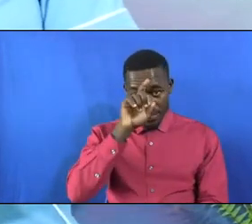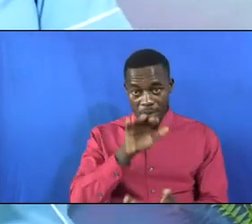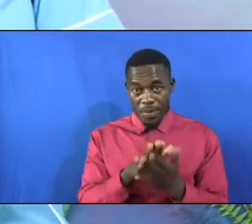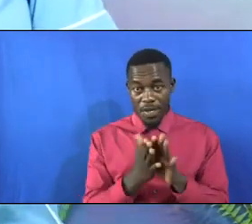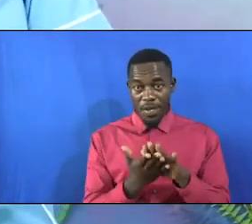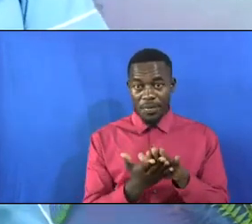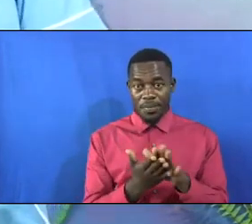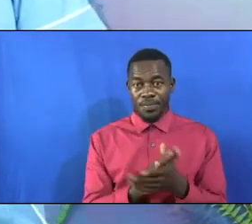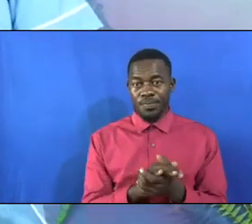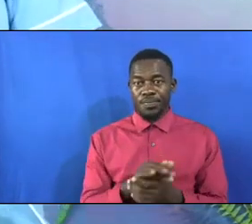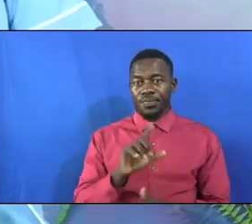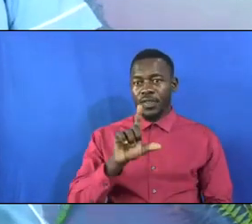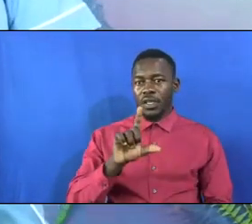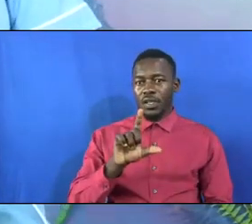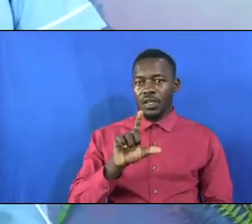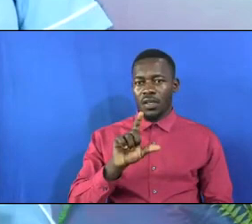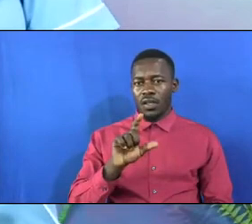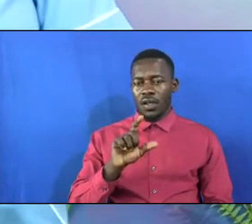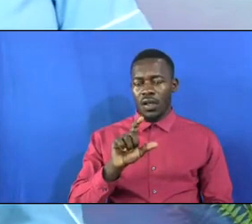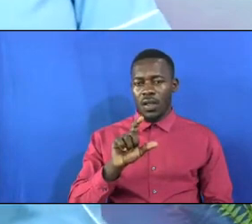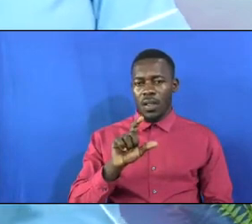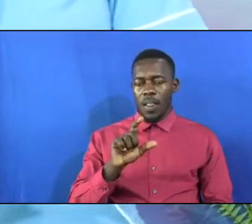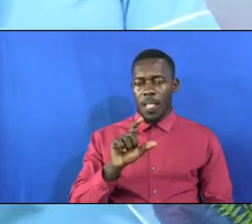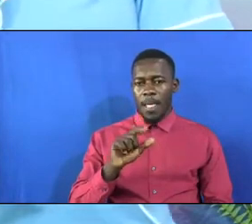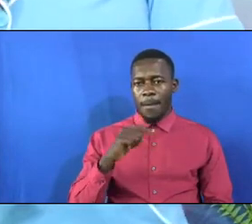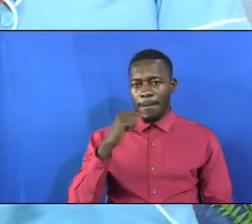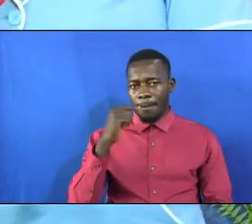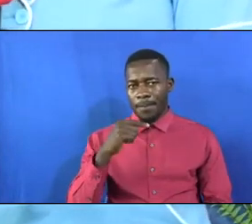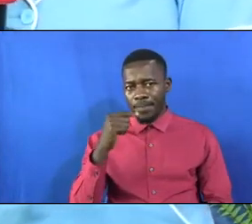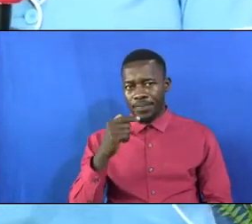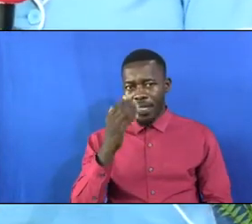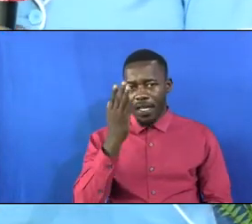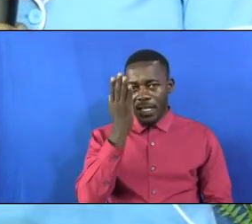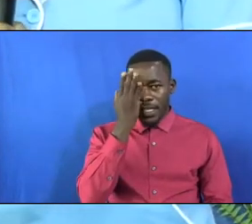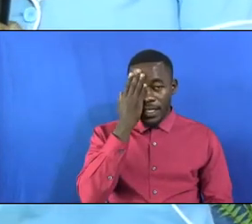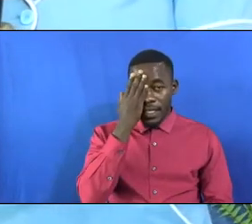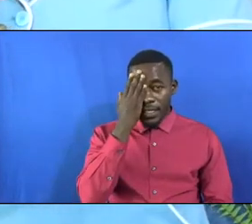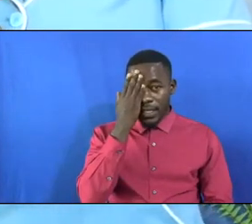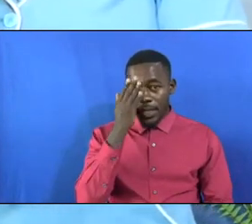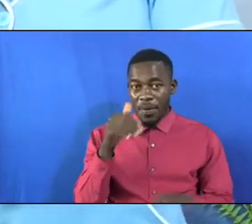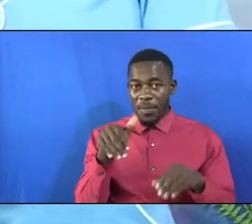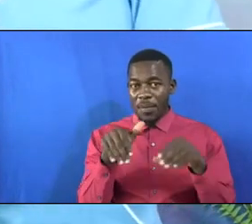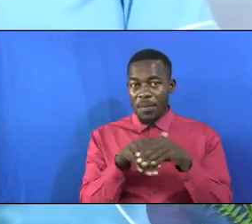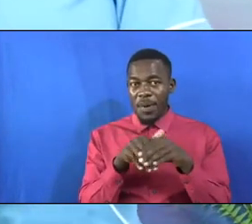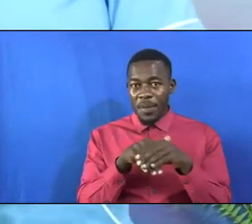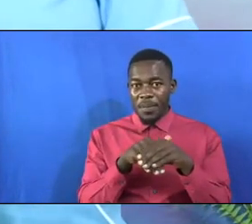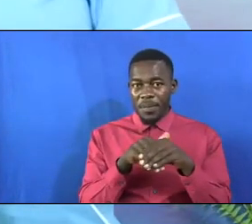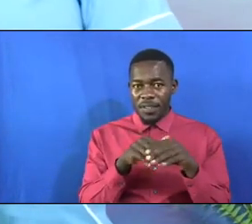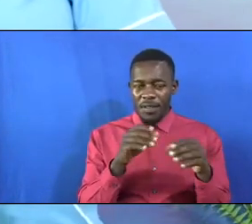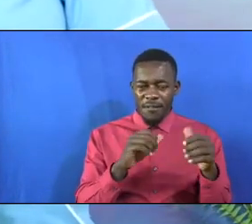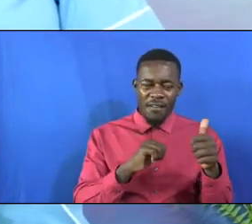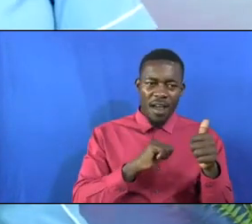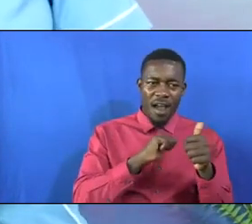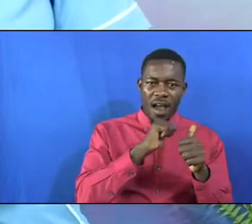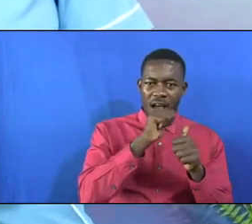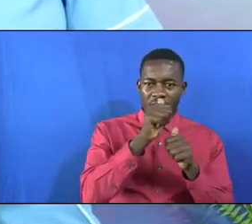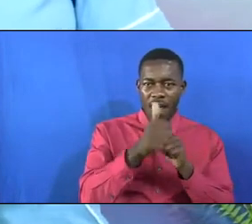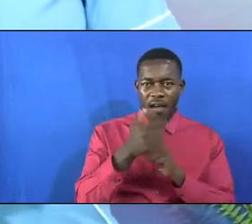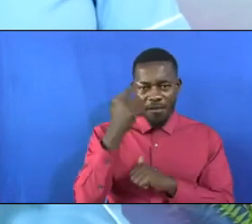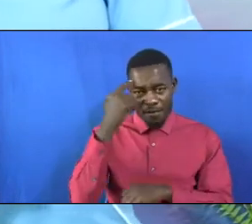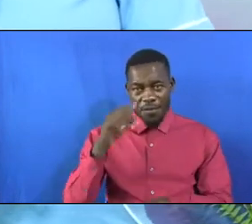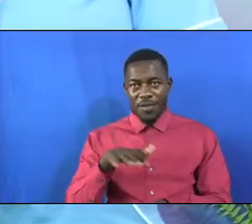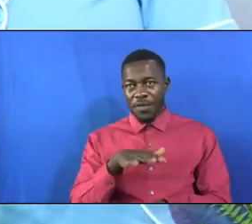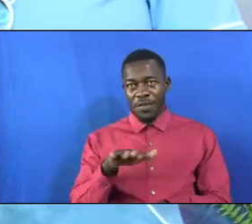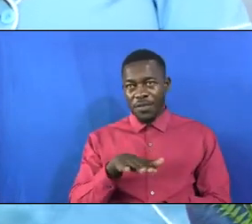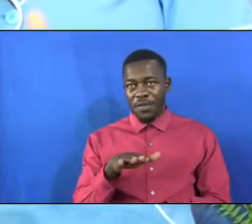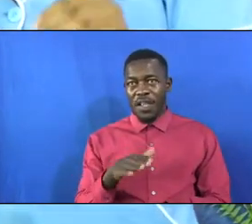said, look, he said to his people, the Israelites have become far too numerous for us. Come,